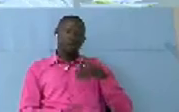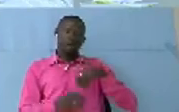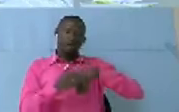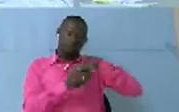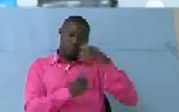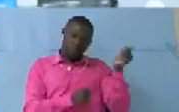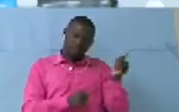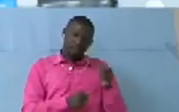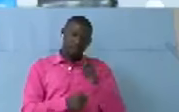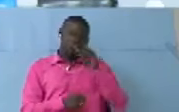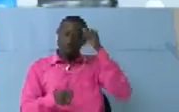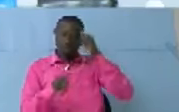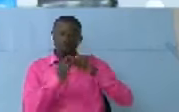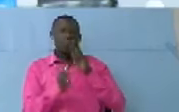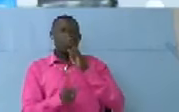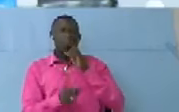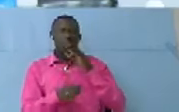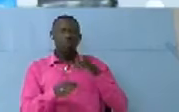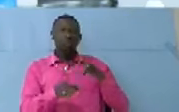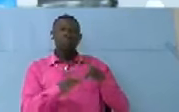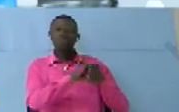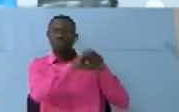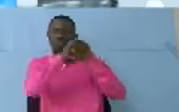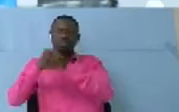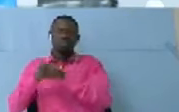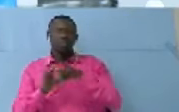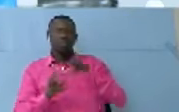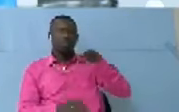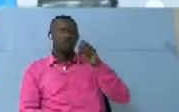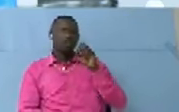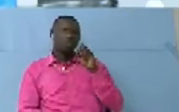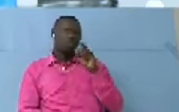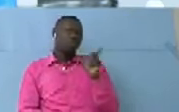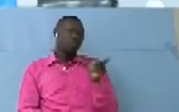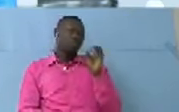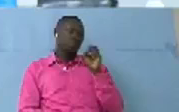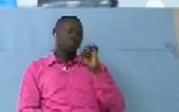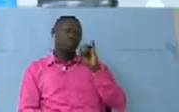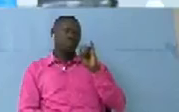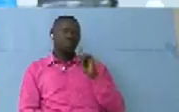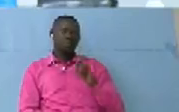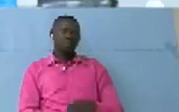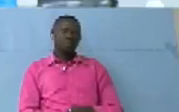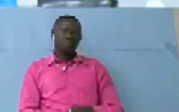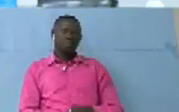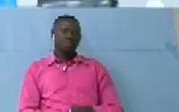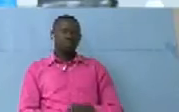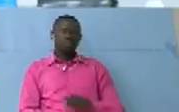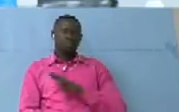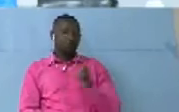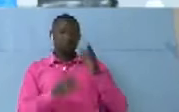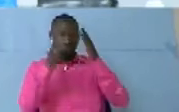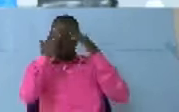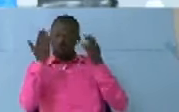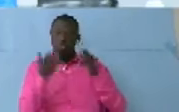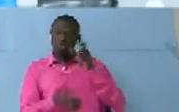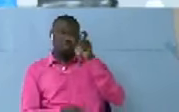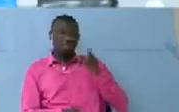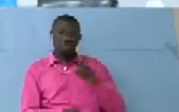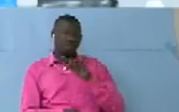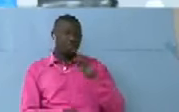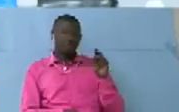zibula jimale ya Samba. Animi ya Samba malong mamari tolo. Wana keta na first day tikaye. No, I did not know who took her away. That was